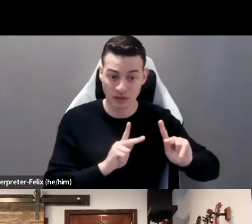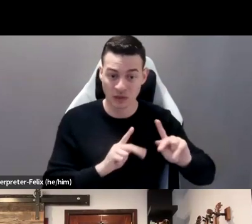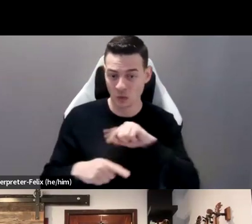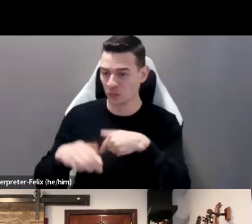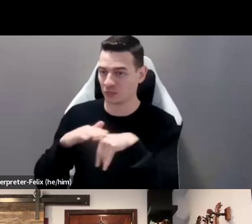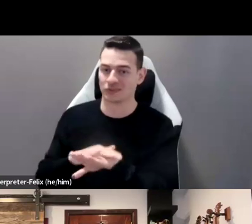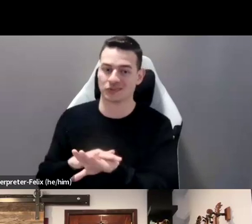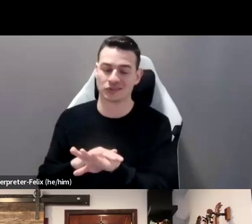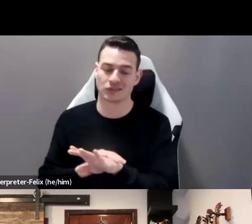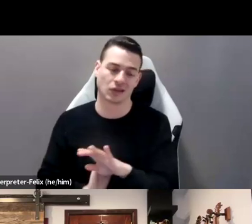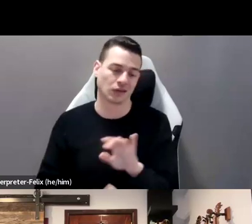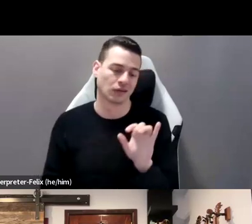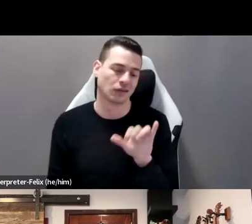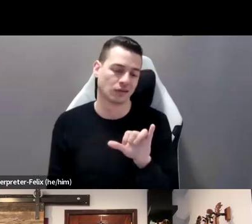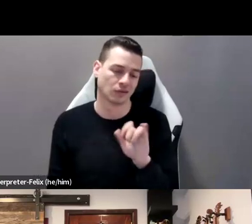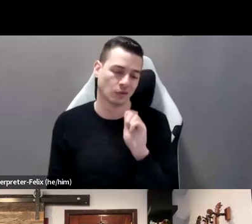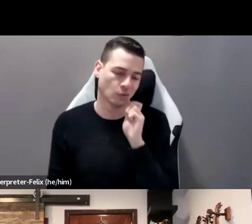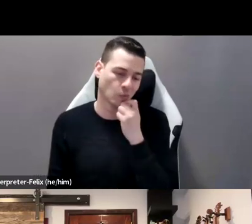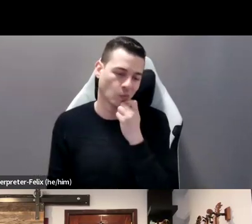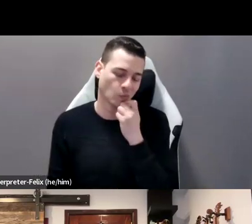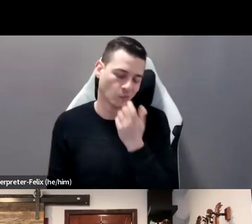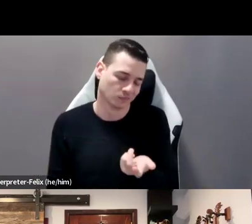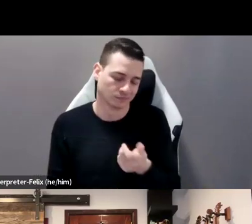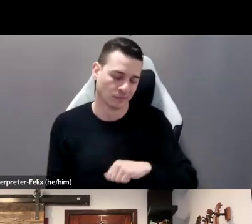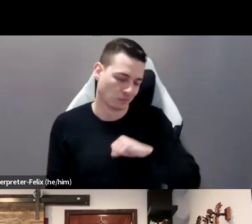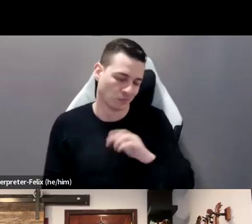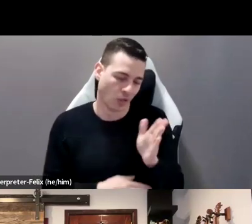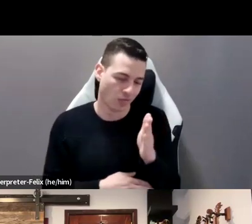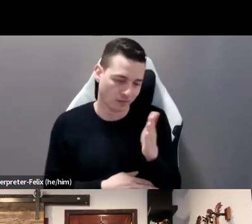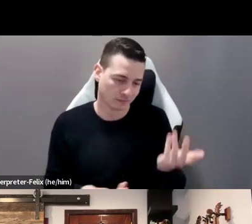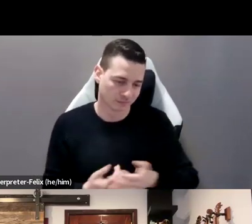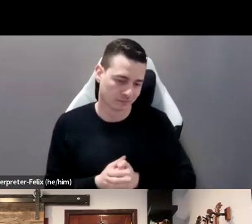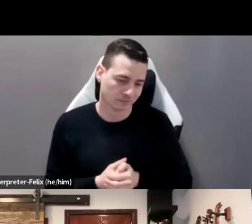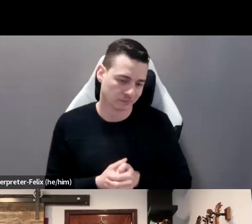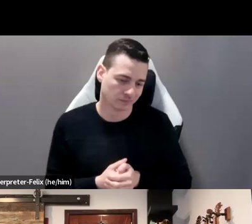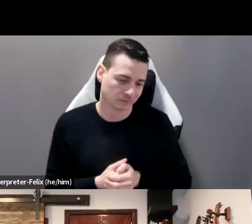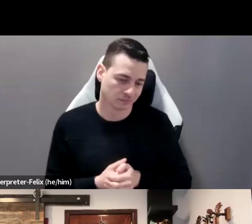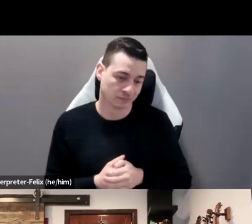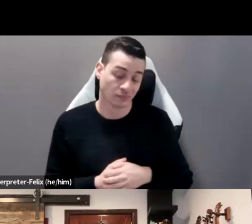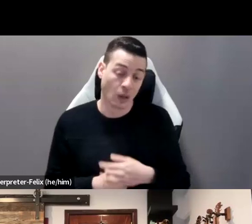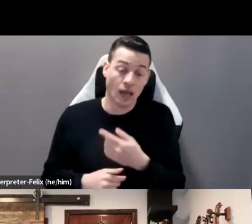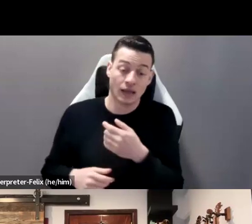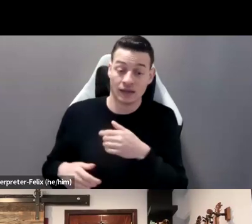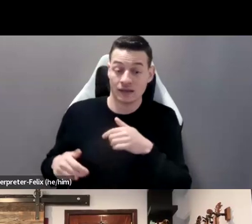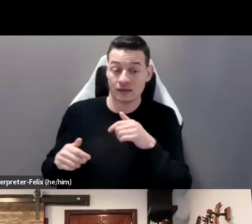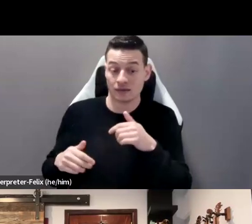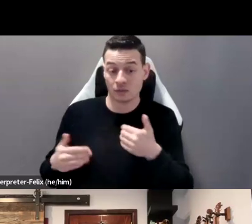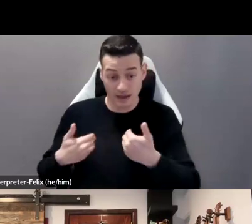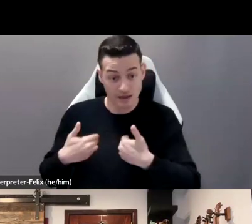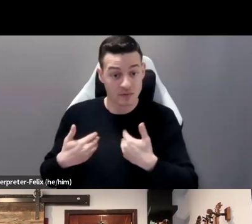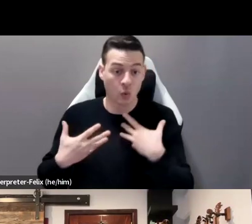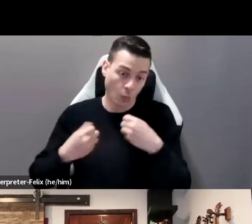flag. And you know it's a wellness center, but not that that's and so there's a distinctiveness